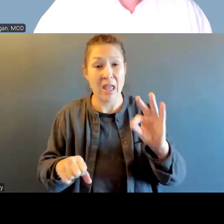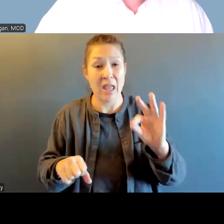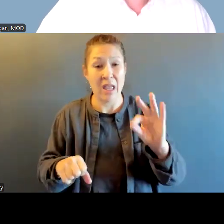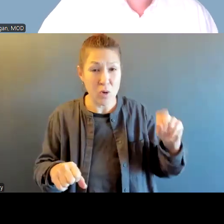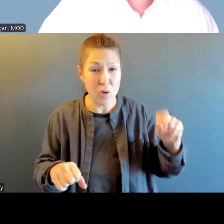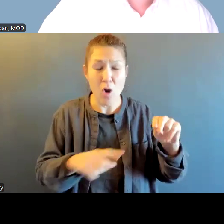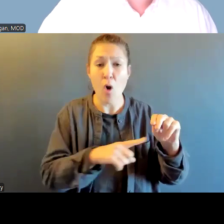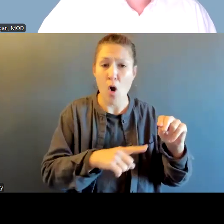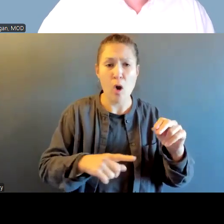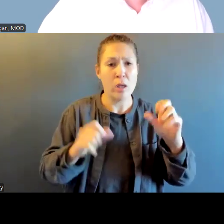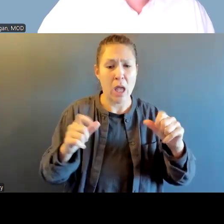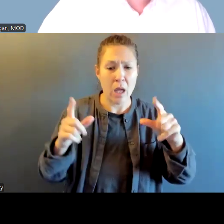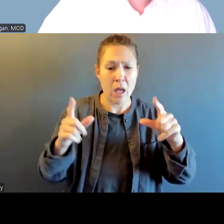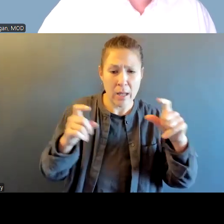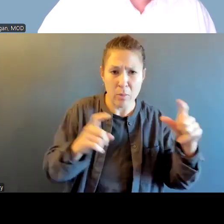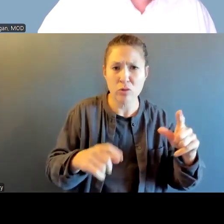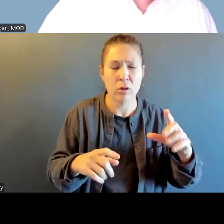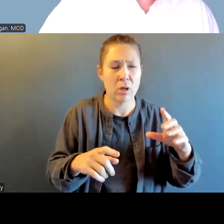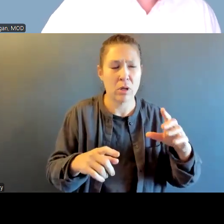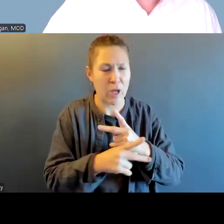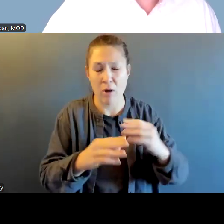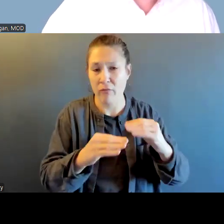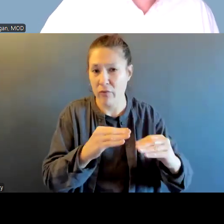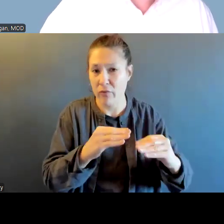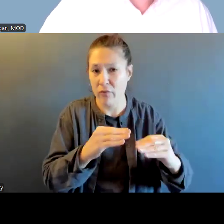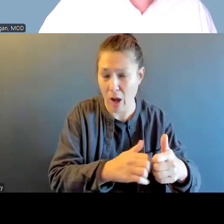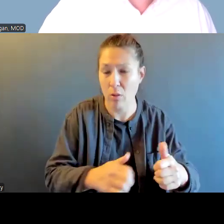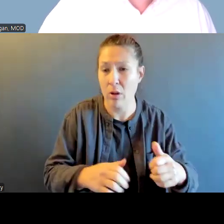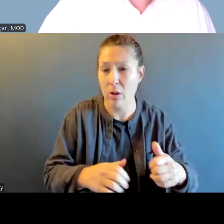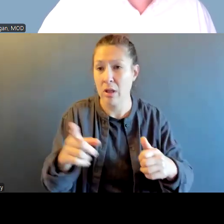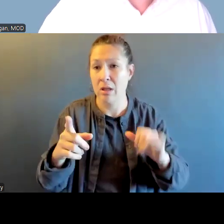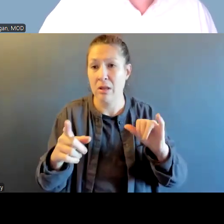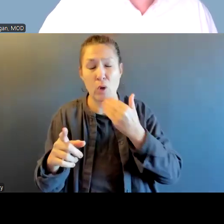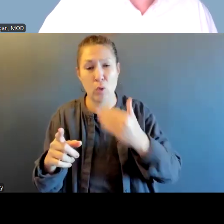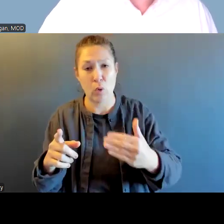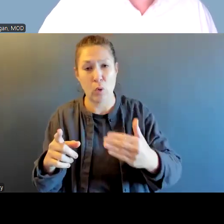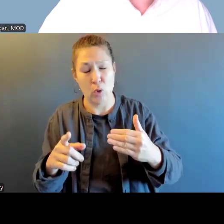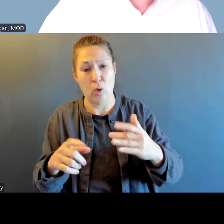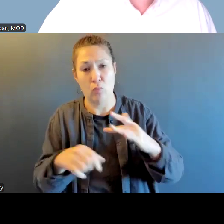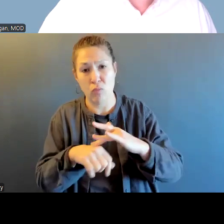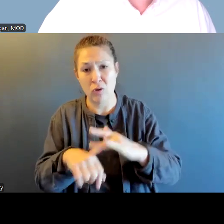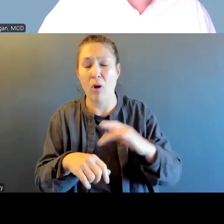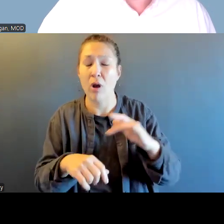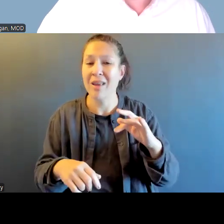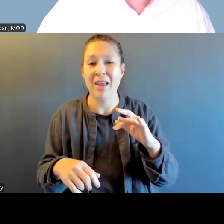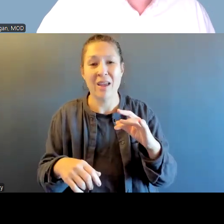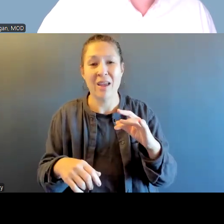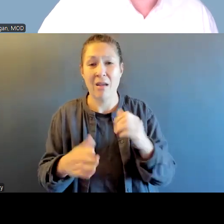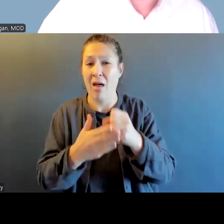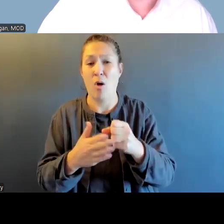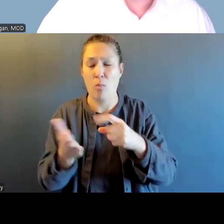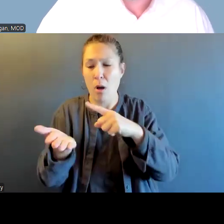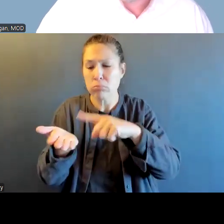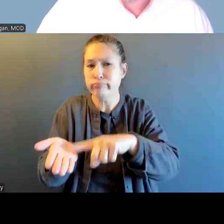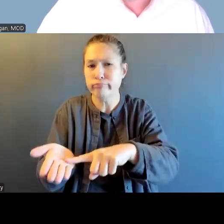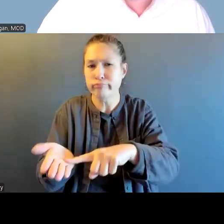here's some possible fixes. It's a great resource, especially if you've never done an audit of a building yourself. So if, let's say, a commission gets